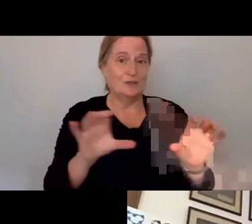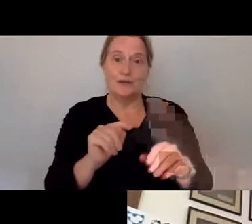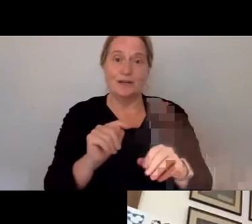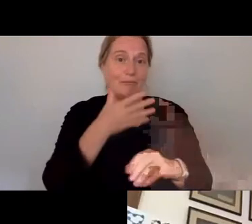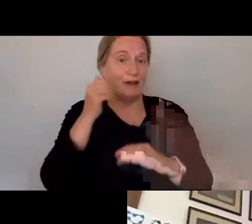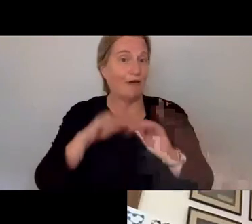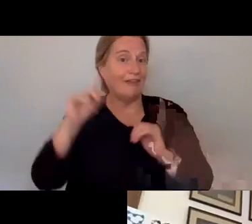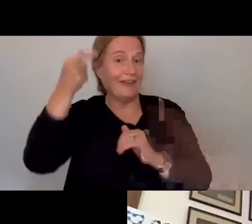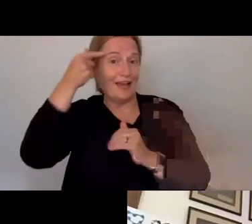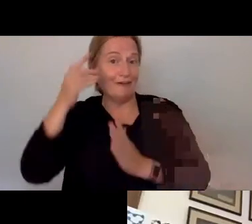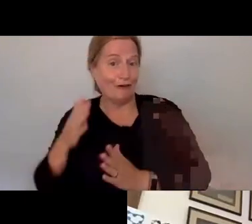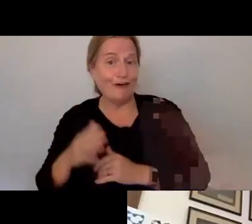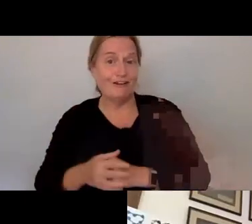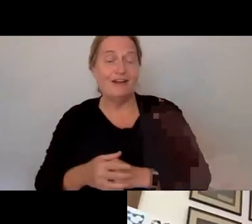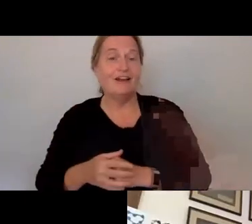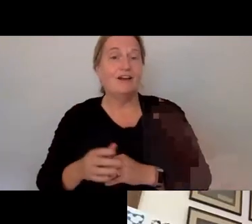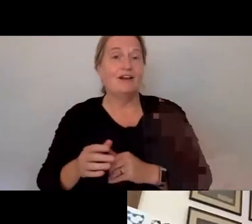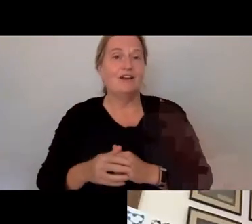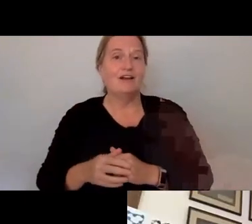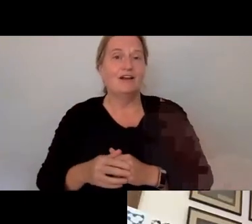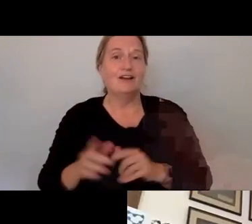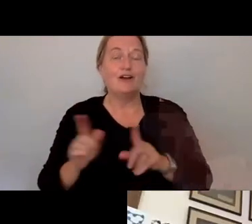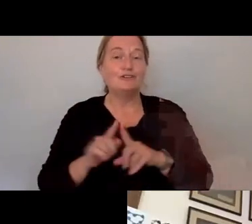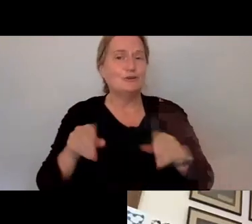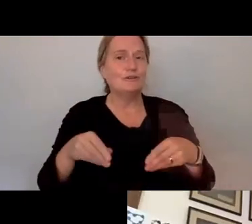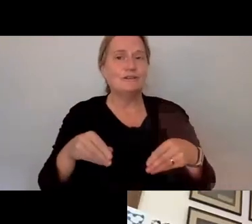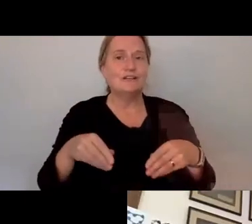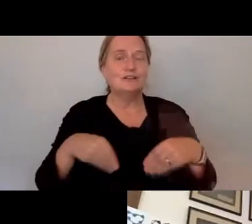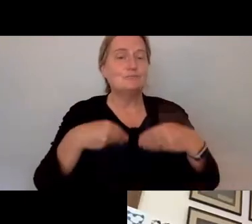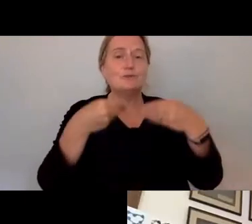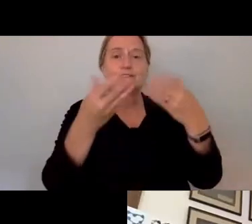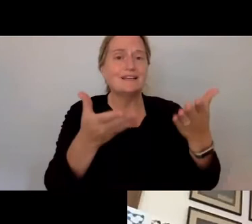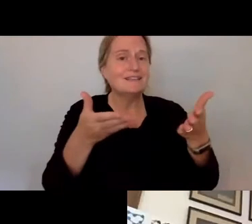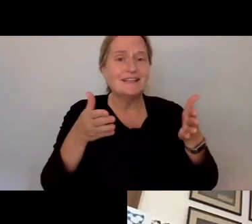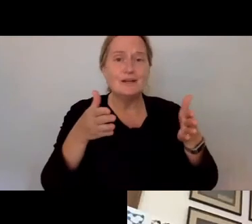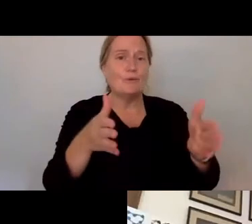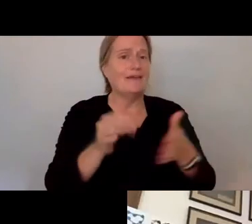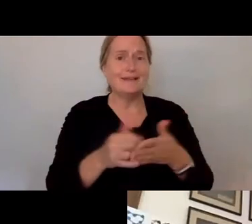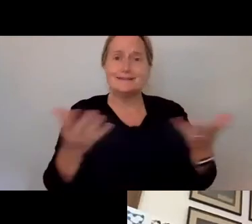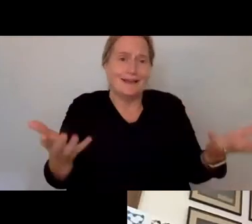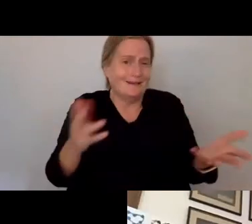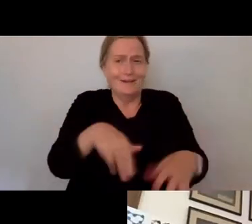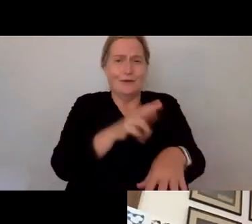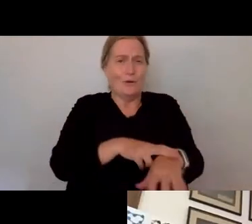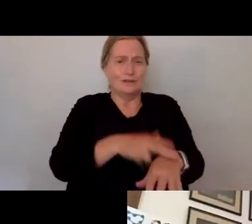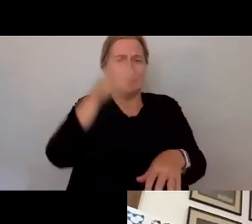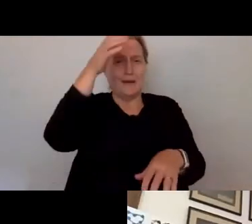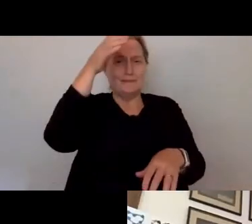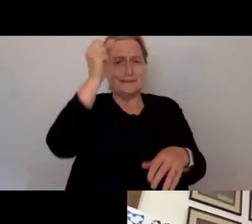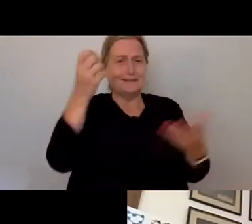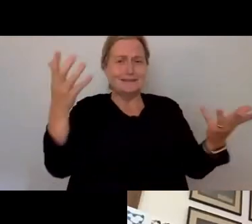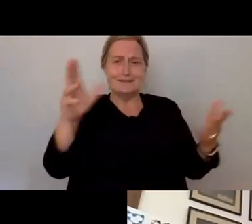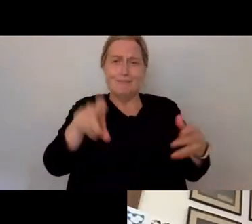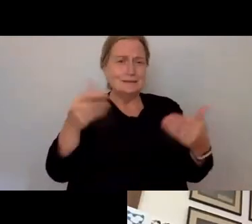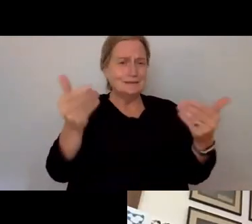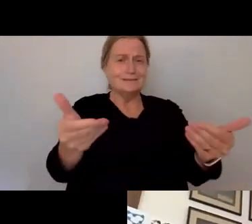couldn't present it in a way that was so logical that you'd have to act on it. That's pretty Let me just say one thing